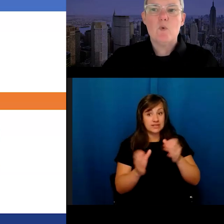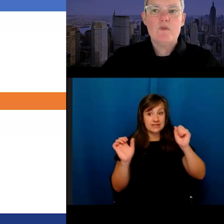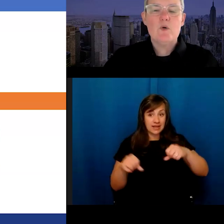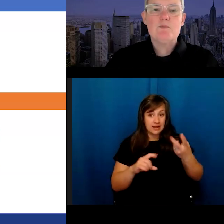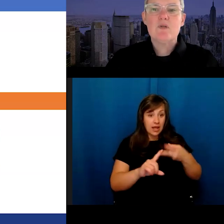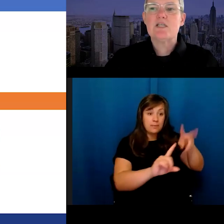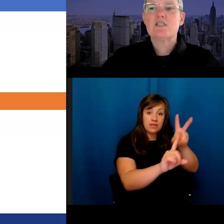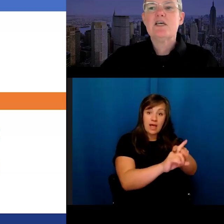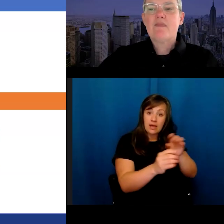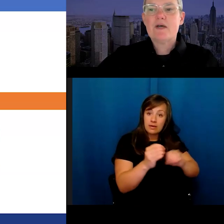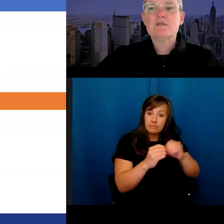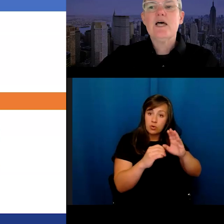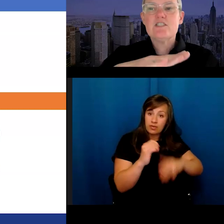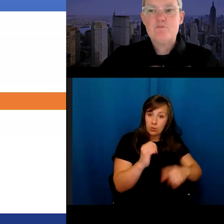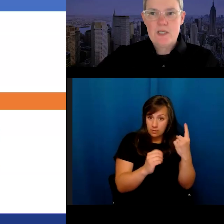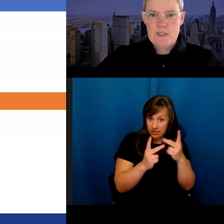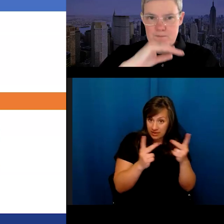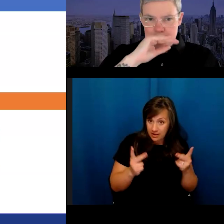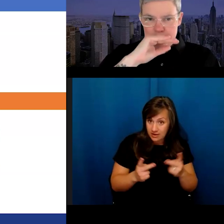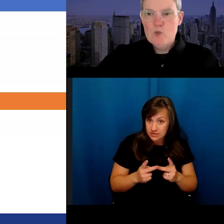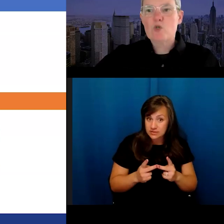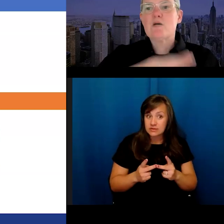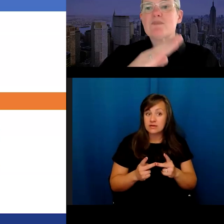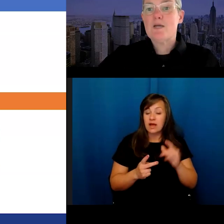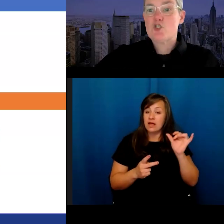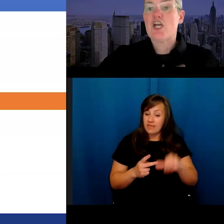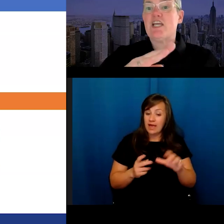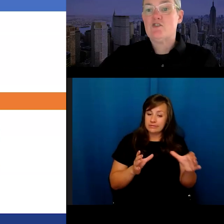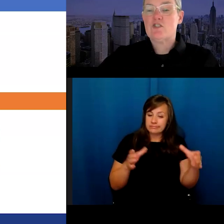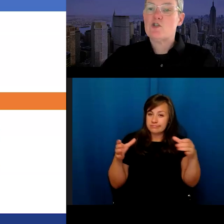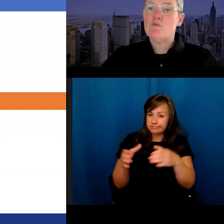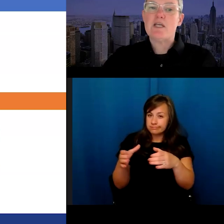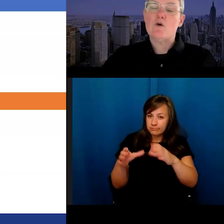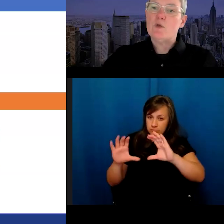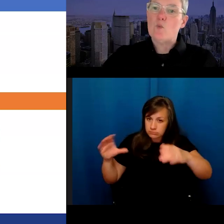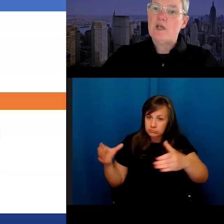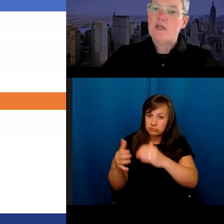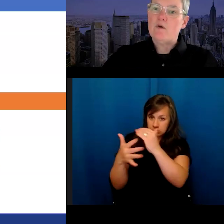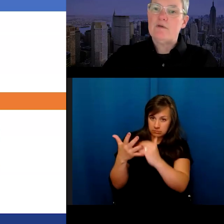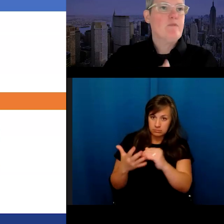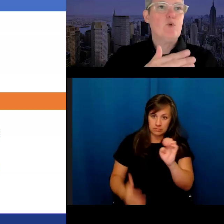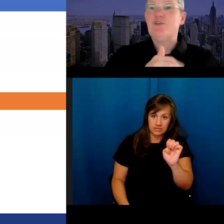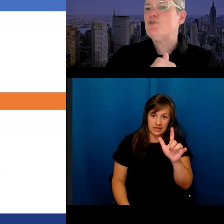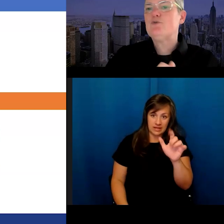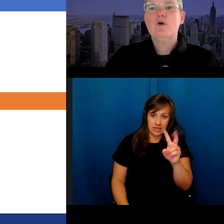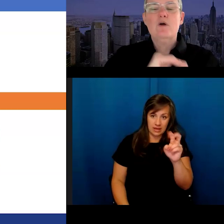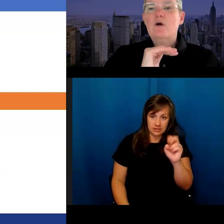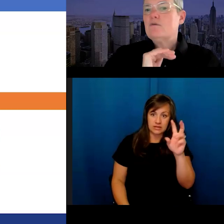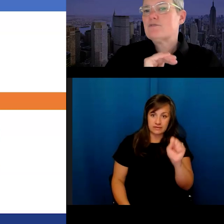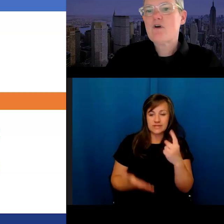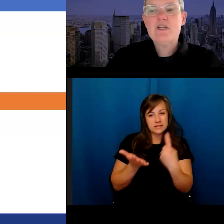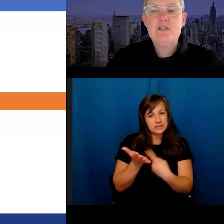applied in more than one place, that elective bucket will sometimes change. So you may go in when